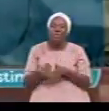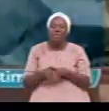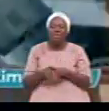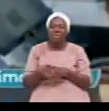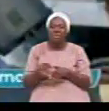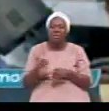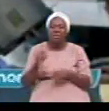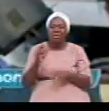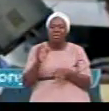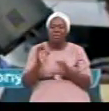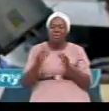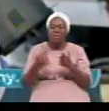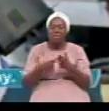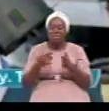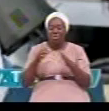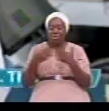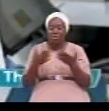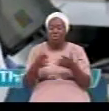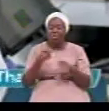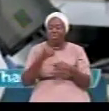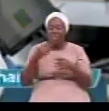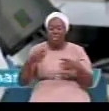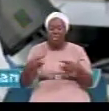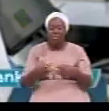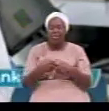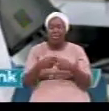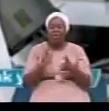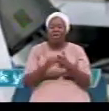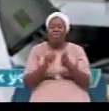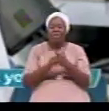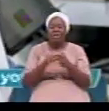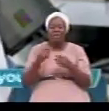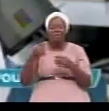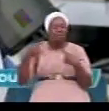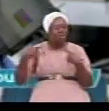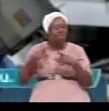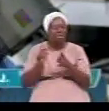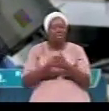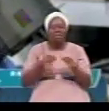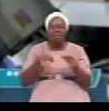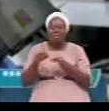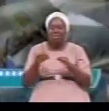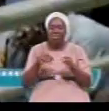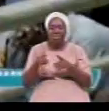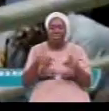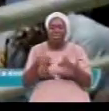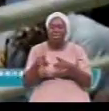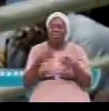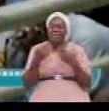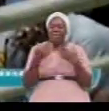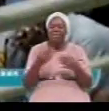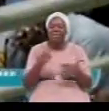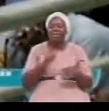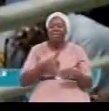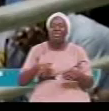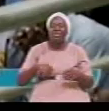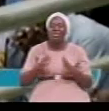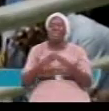one doesn't open. And once it gets locked, you have that pain that she was describing. Thank you. And the Lord has opened